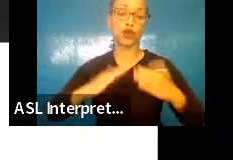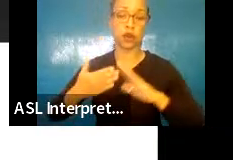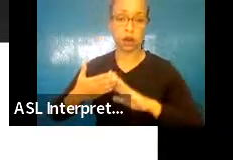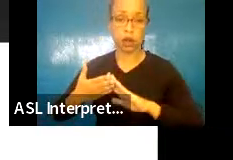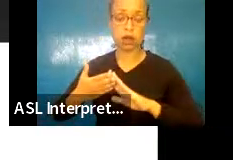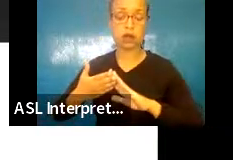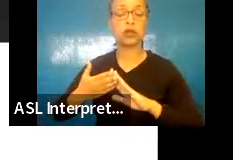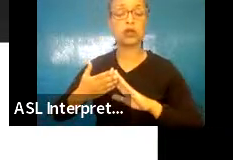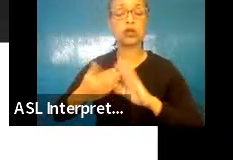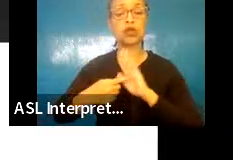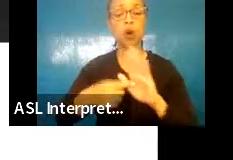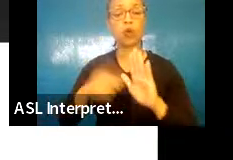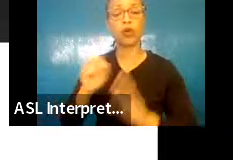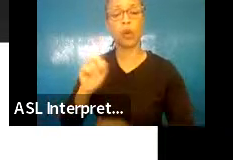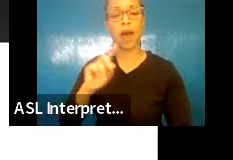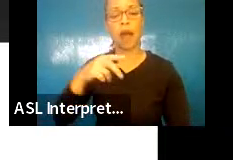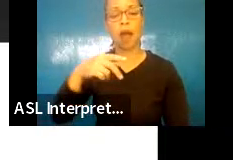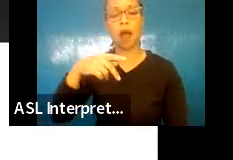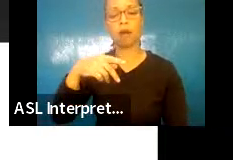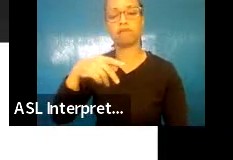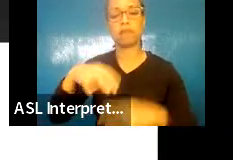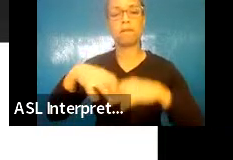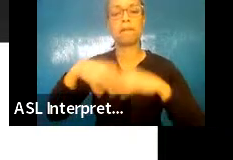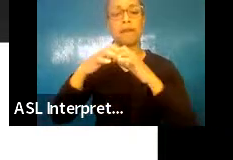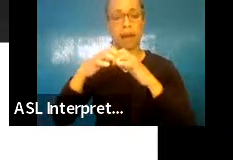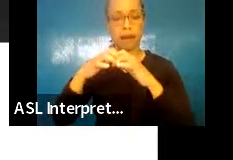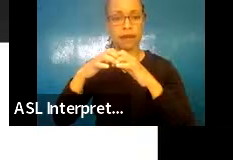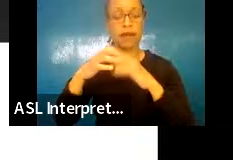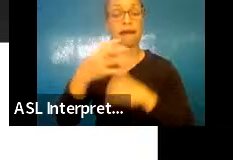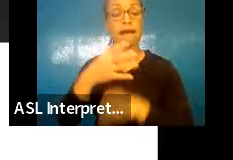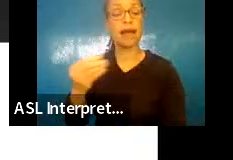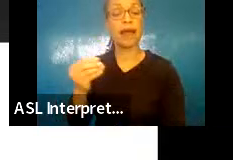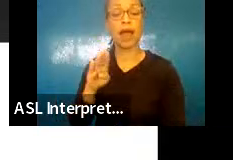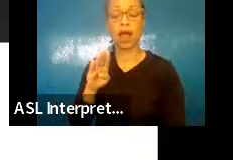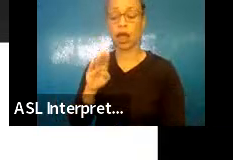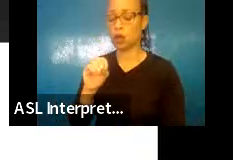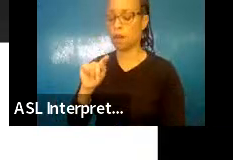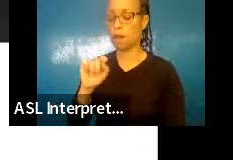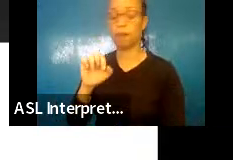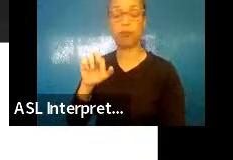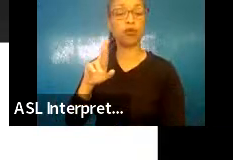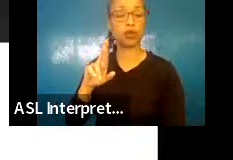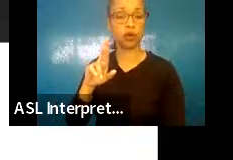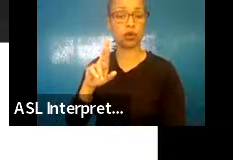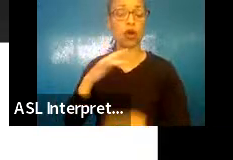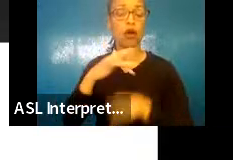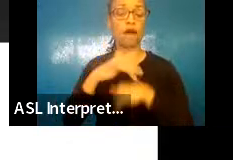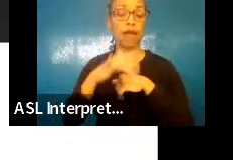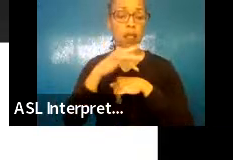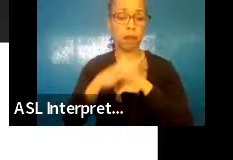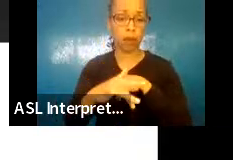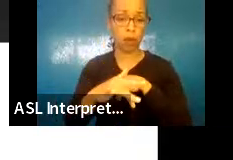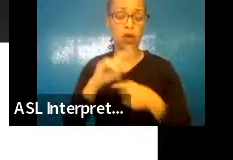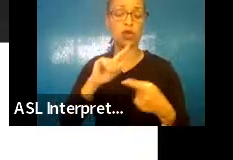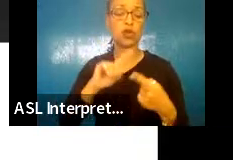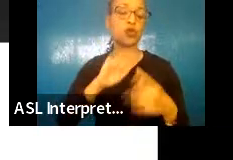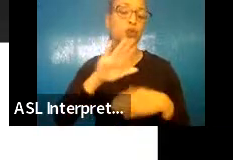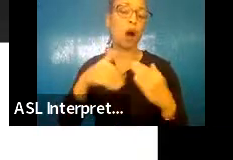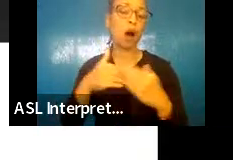mentioned, second boosters are now available to 50 and over and immunocompromised. And those are available through all of